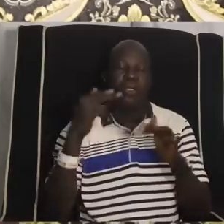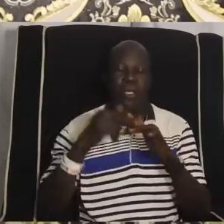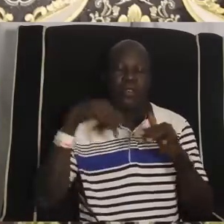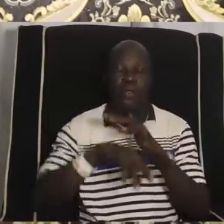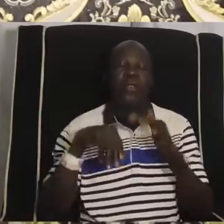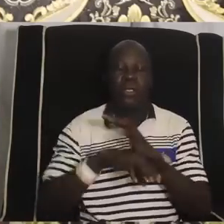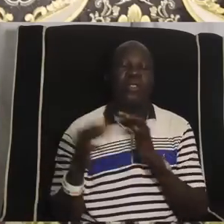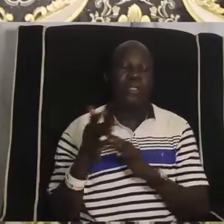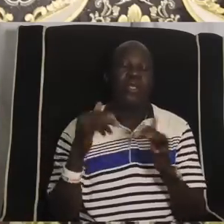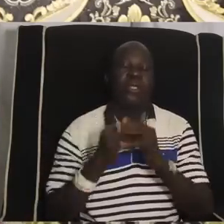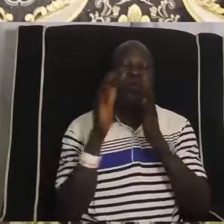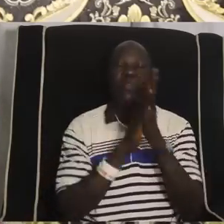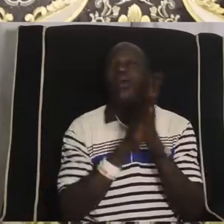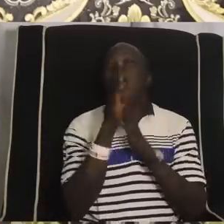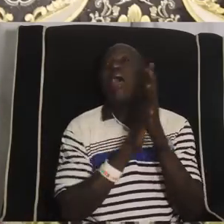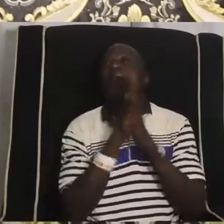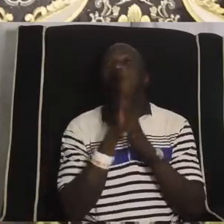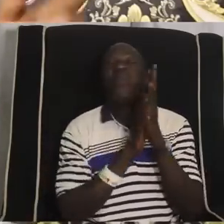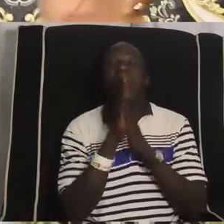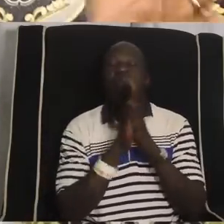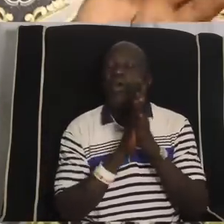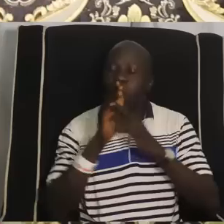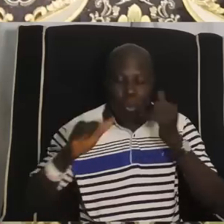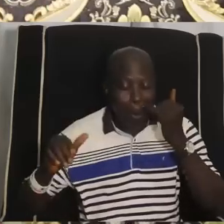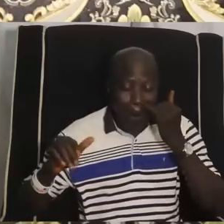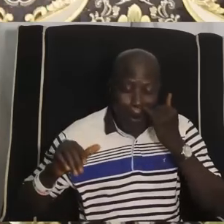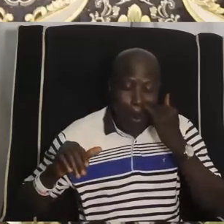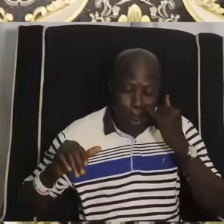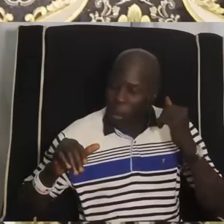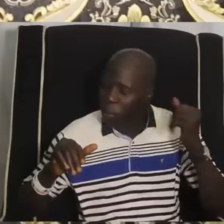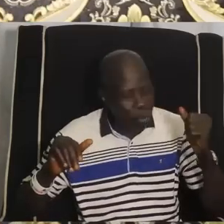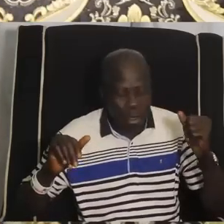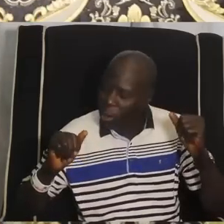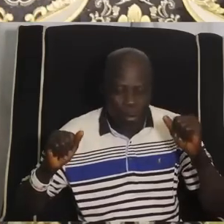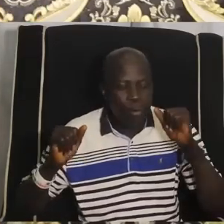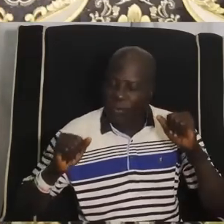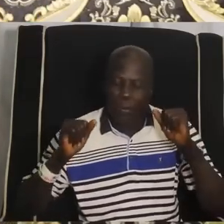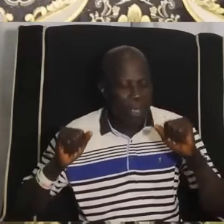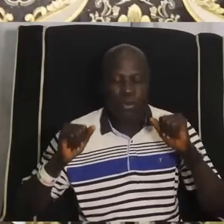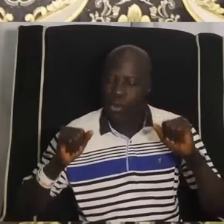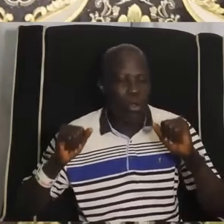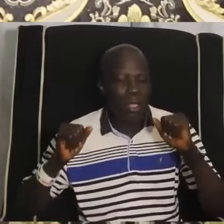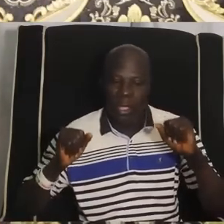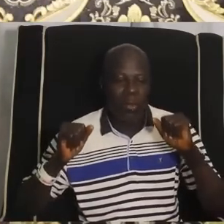Orúkọ Jésù. Orúkọ Jésù. Ọ̀run mi mọ́. Bí a ṣe ìgbàlódé náà ló fà.